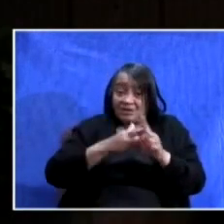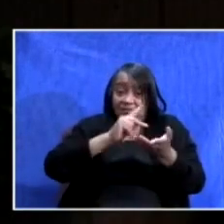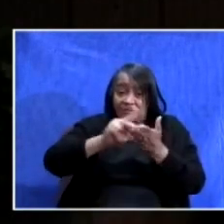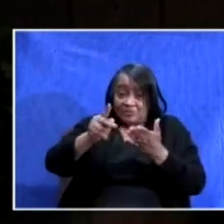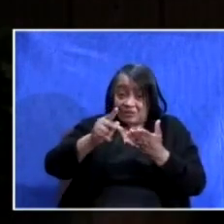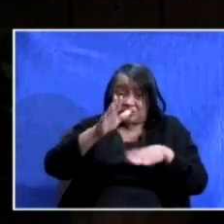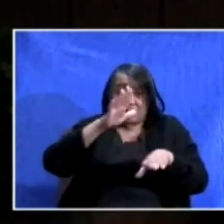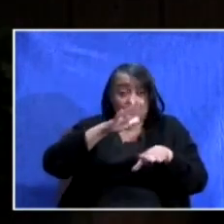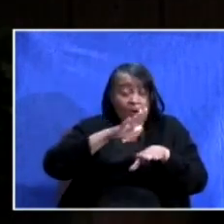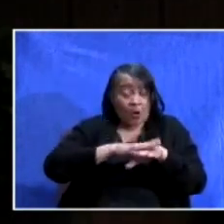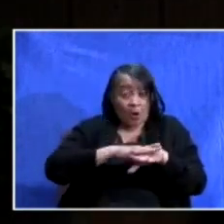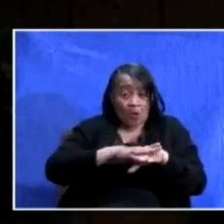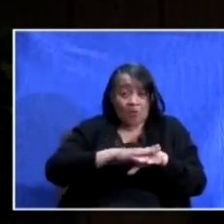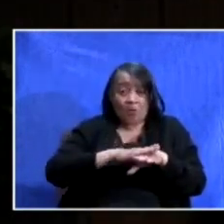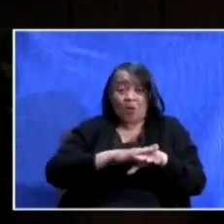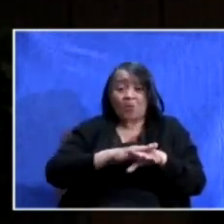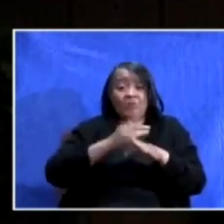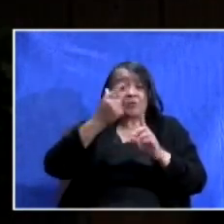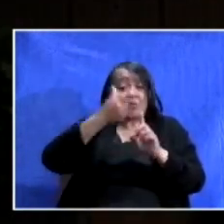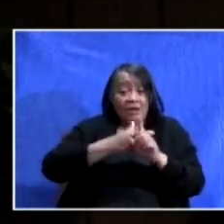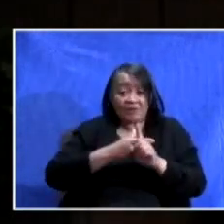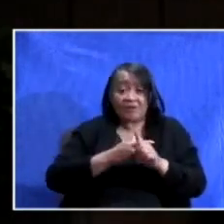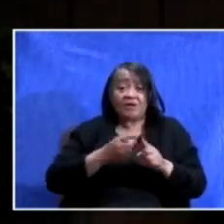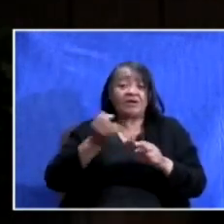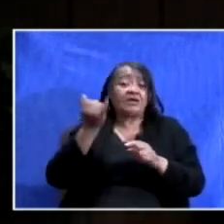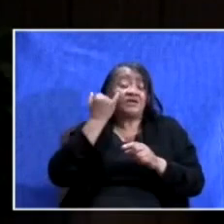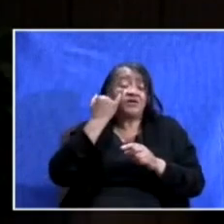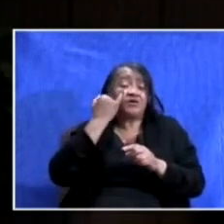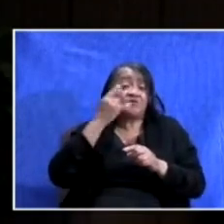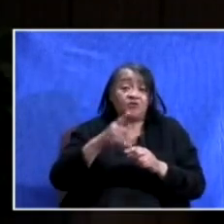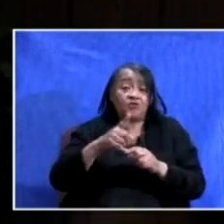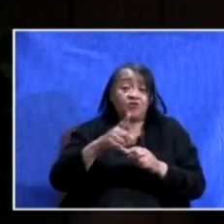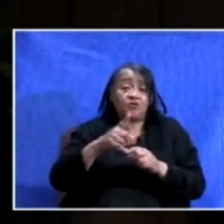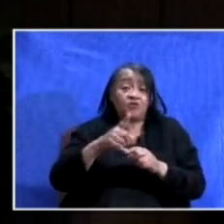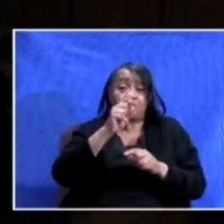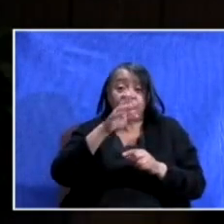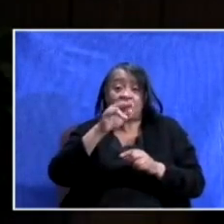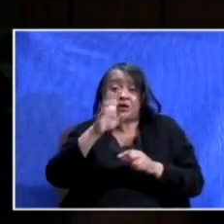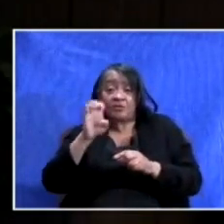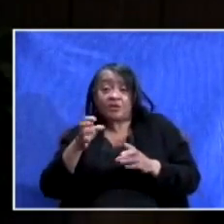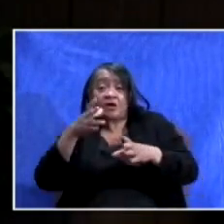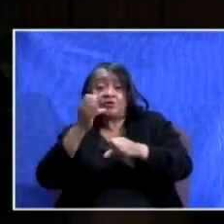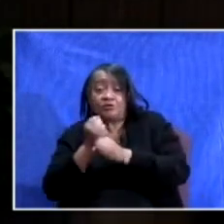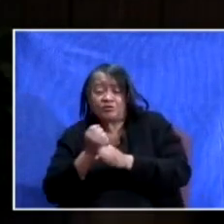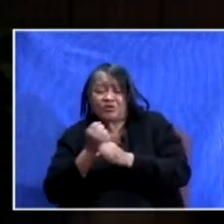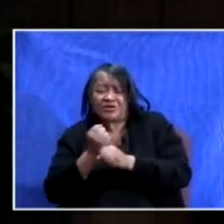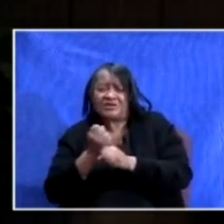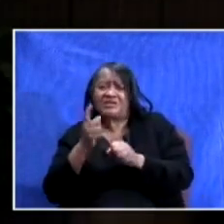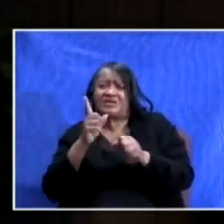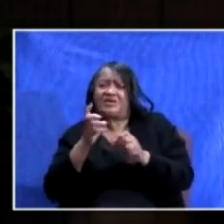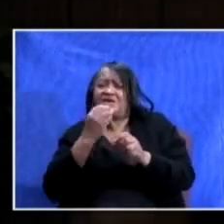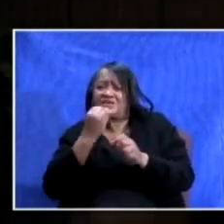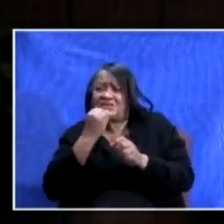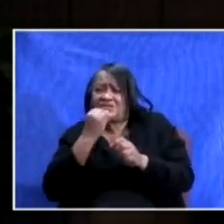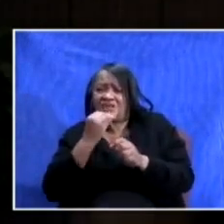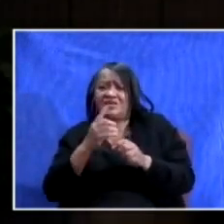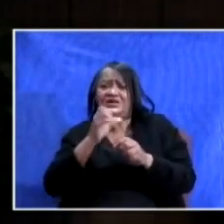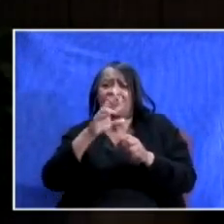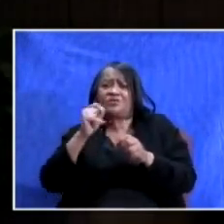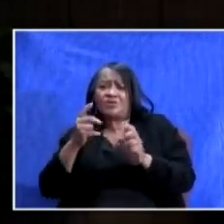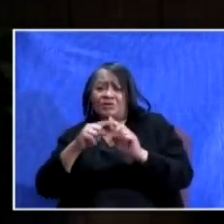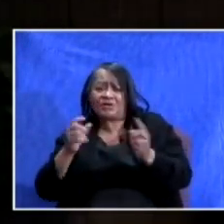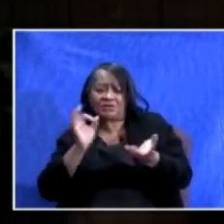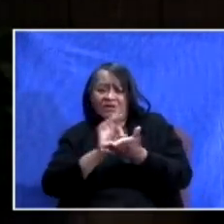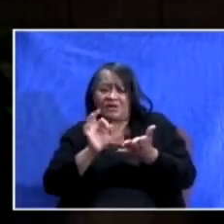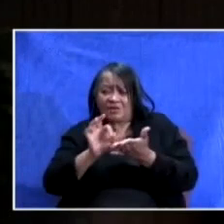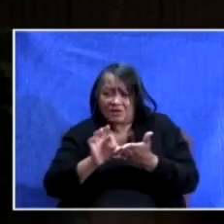That might not seem like much to you, but if you're Lazarus and you're trying to eat crumbs from the table